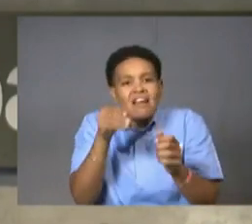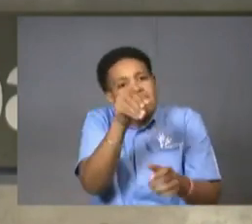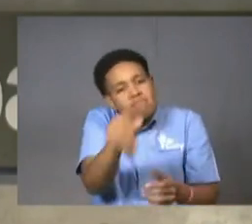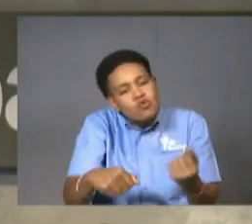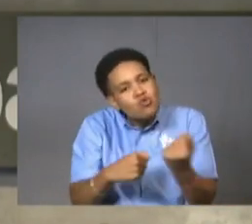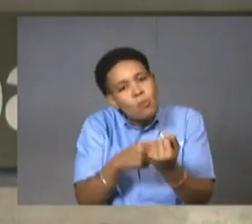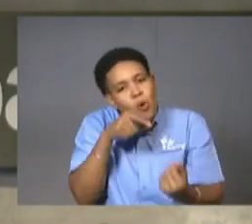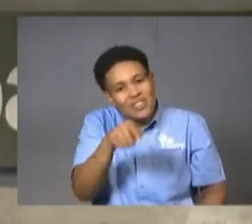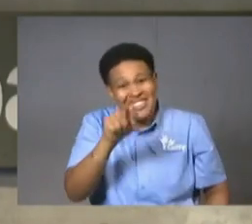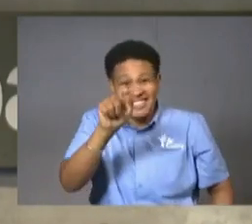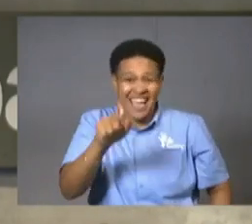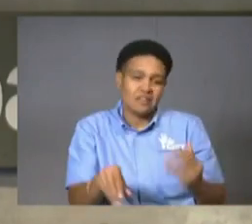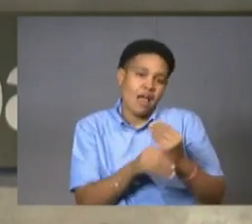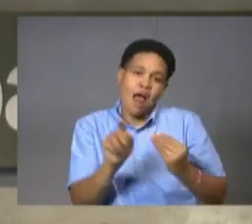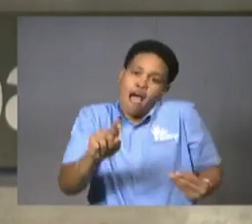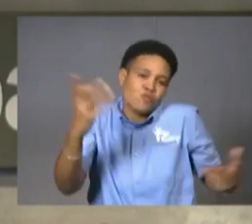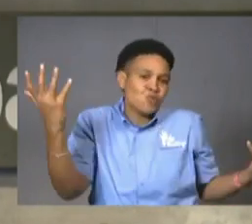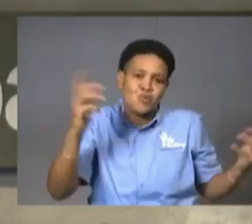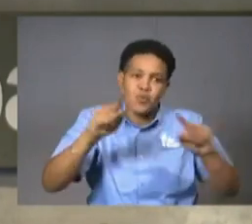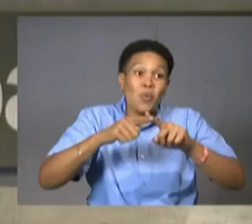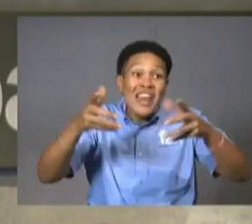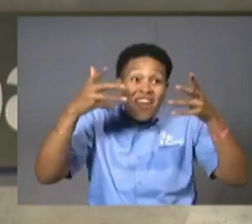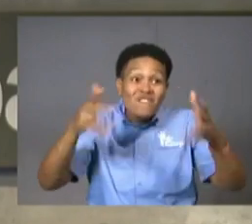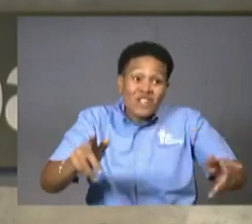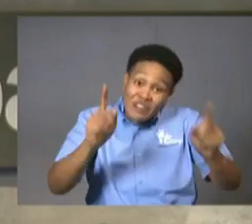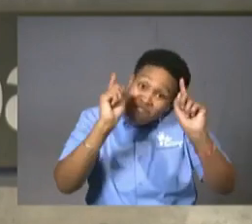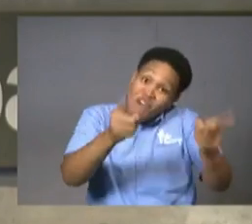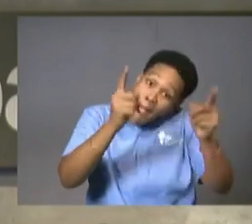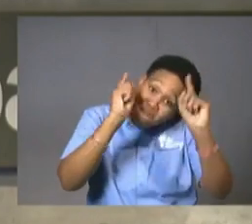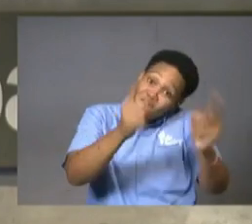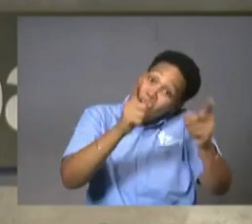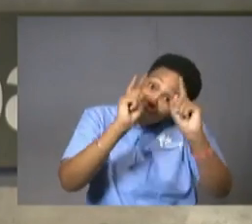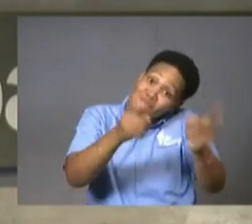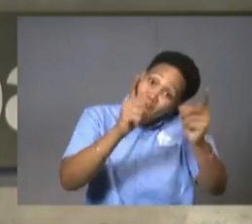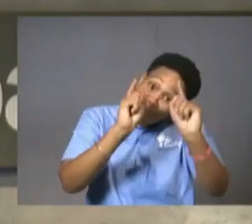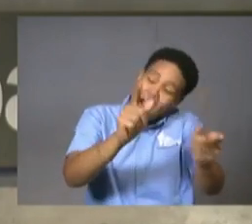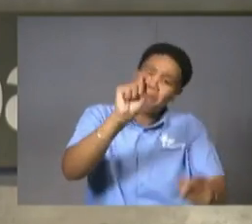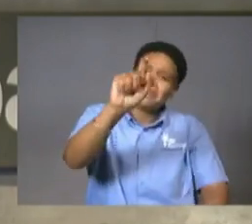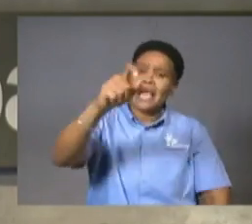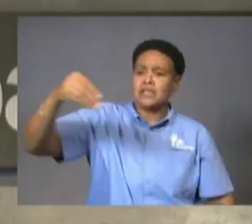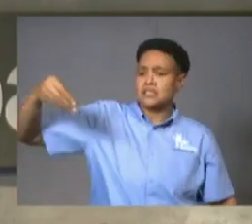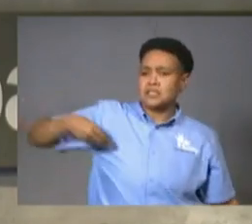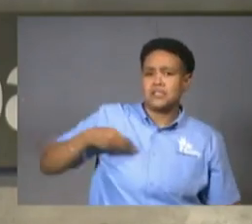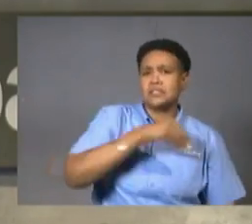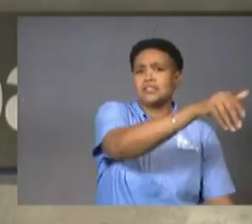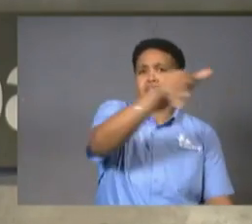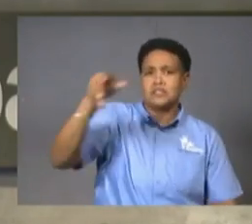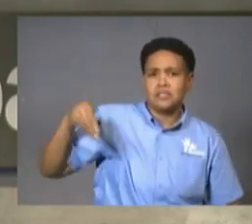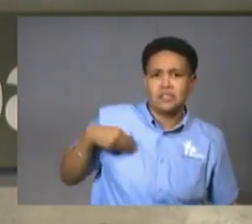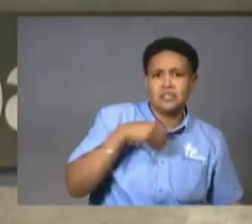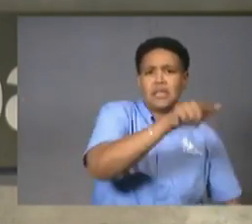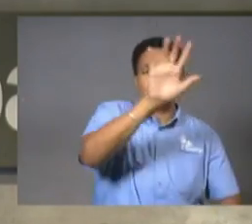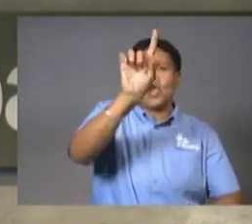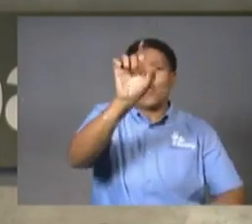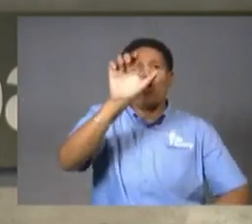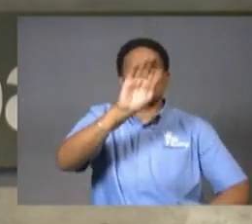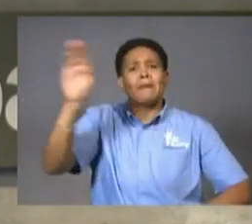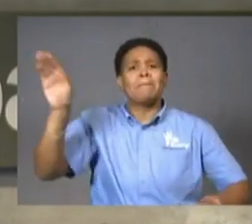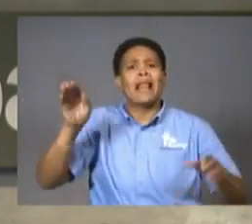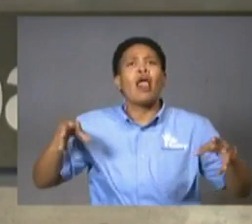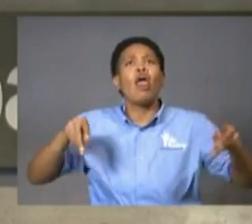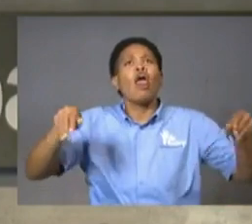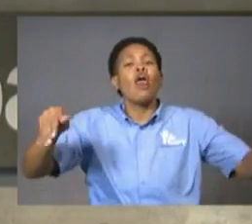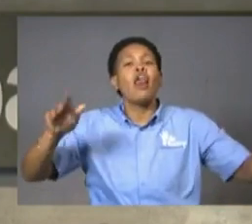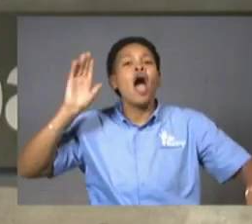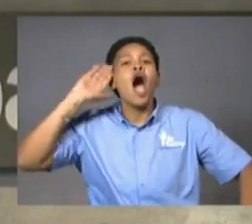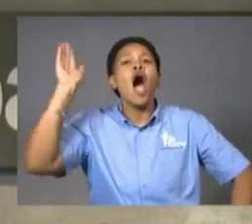this. When they're finished taxing the Jamaican people to finance their $100 billion of expenditure, all of Jamaicans will be left with a